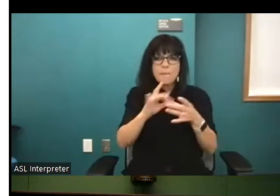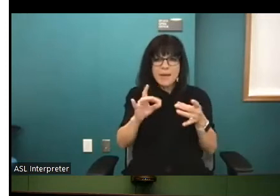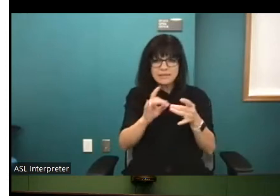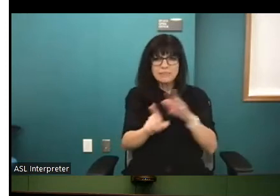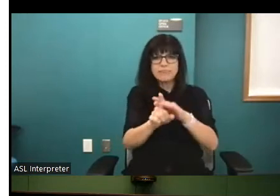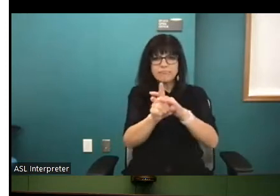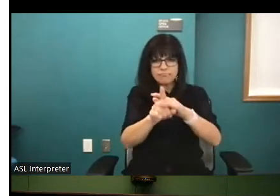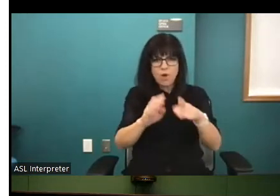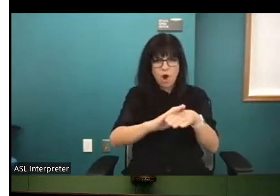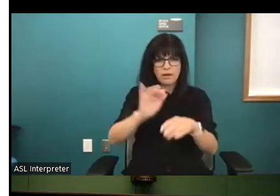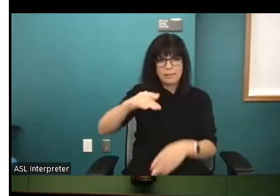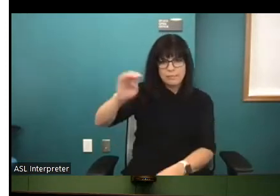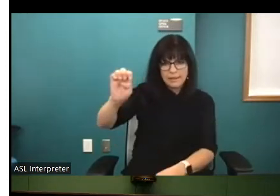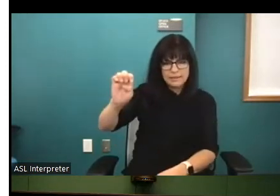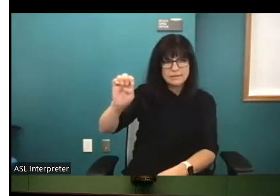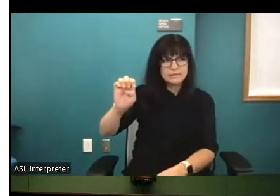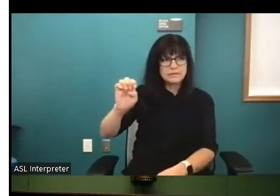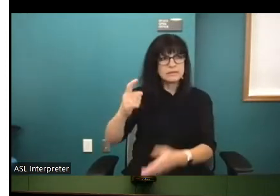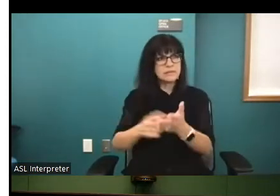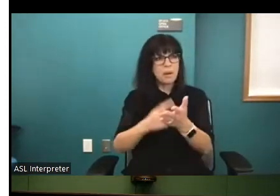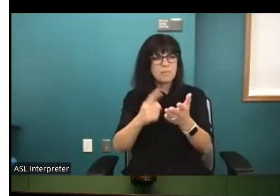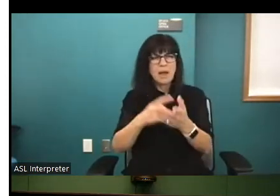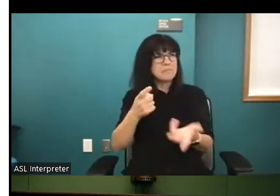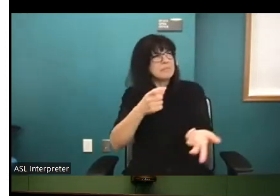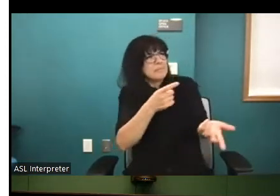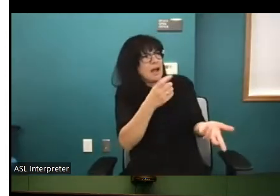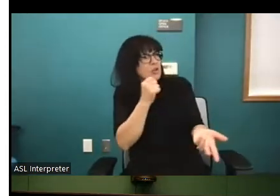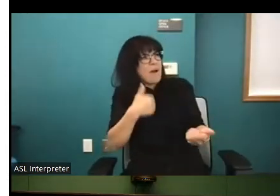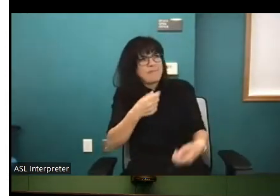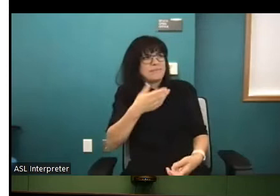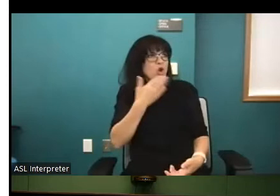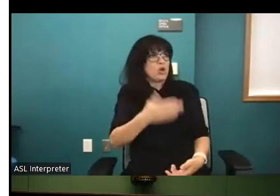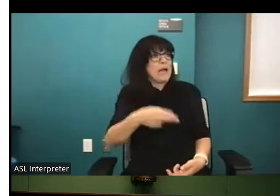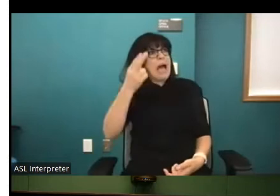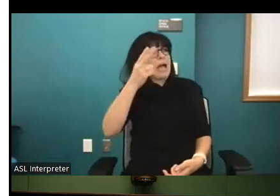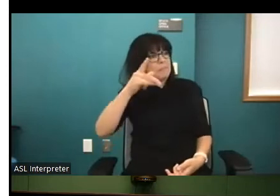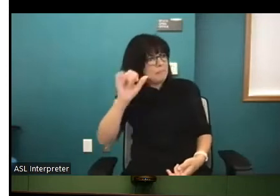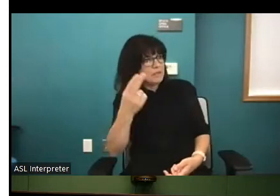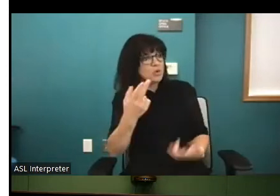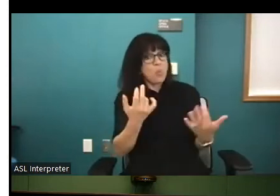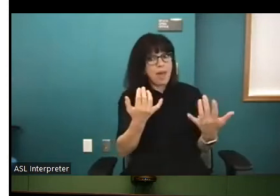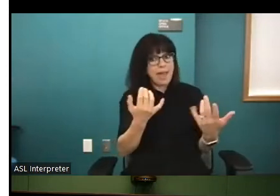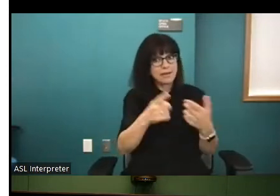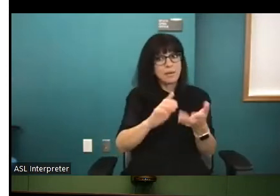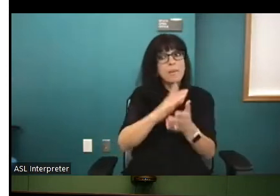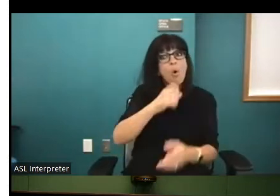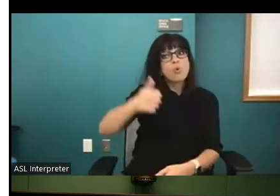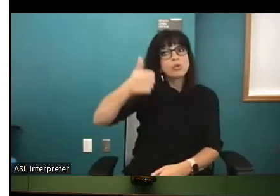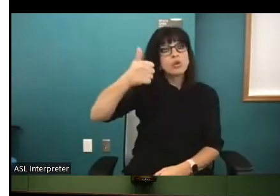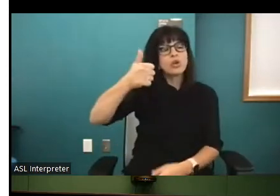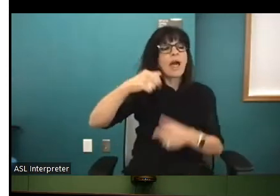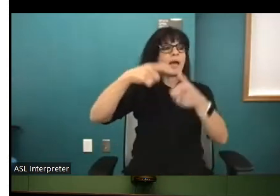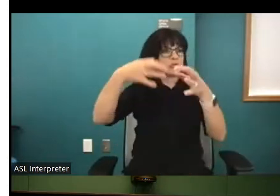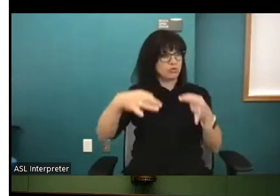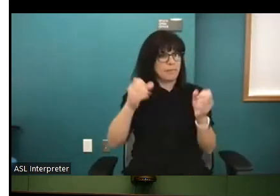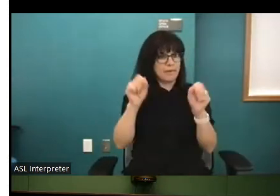impedances. Sometimes we get the, like the guy said, like, I don't have good high pitch on this side. And sometimes you have to wait until the kid's a little bit older and they can describe those kinds of things